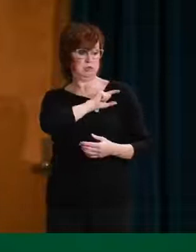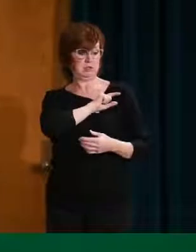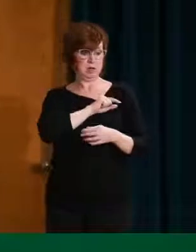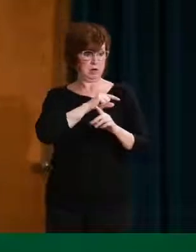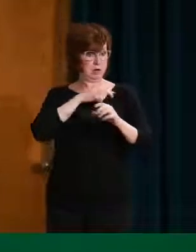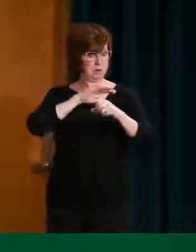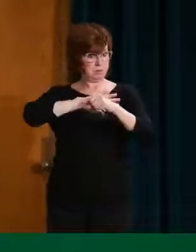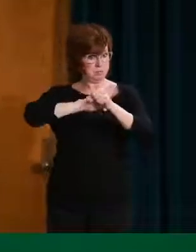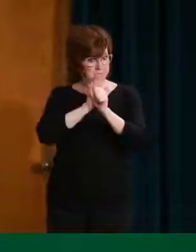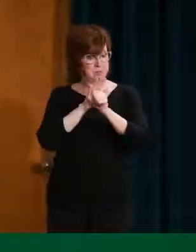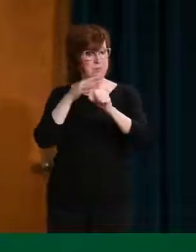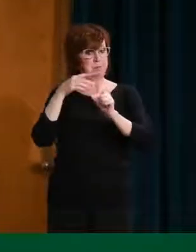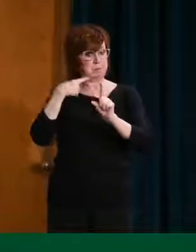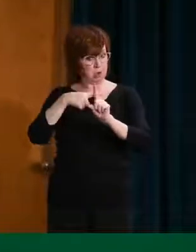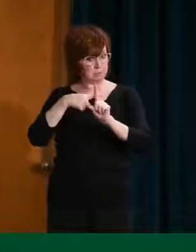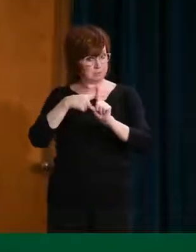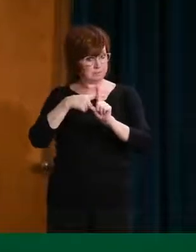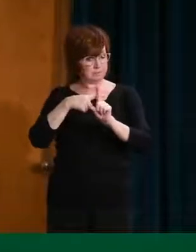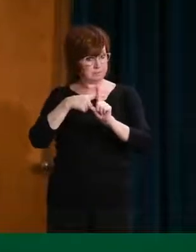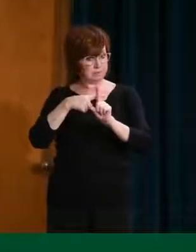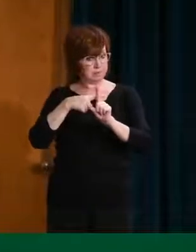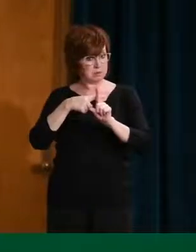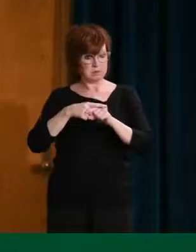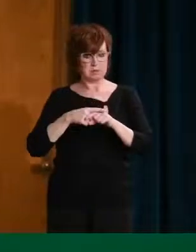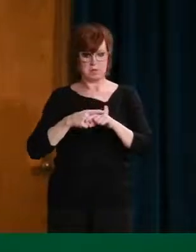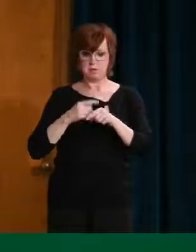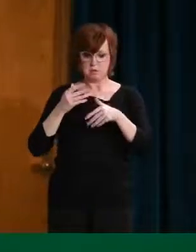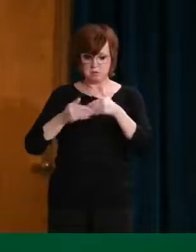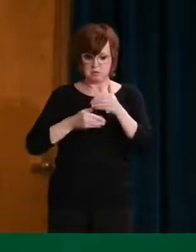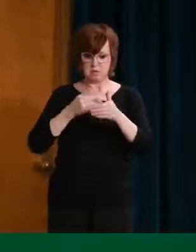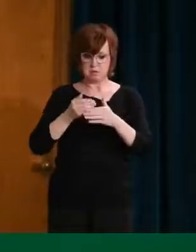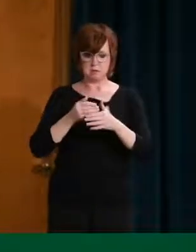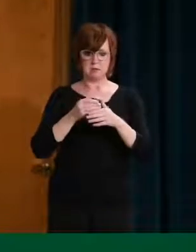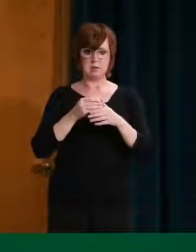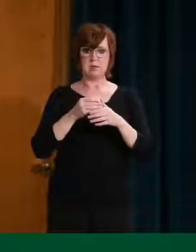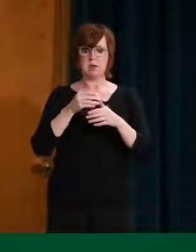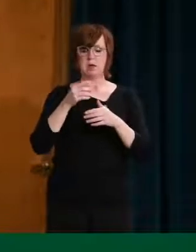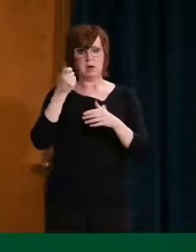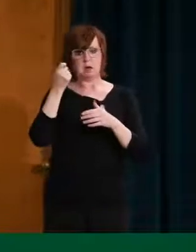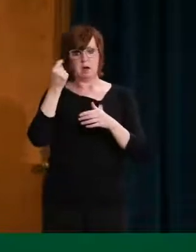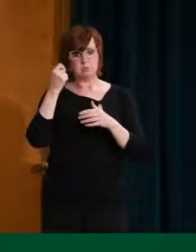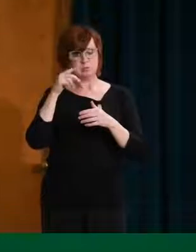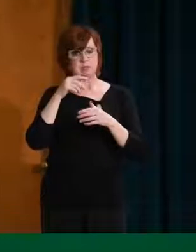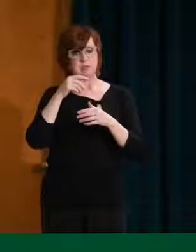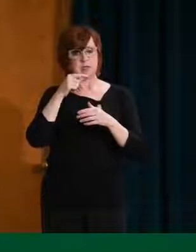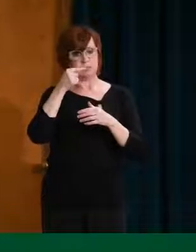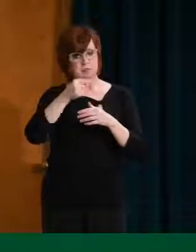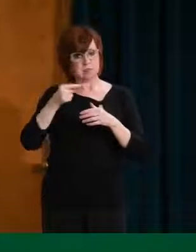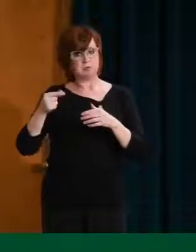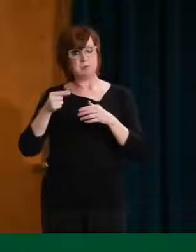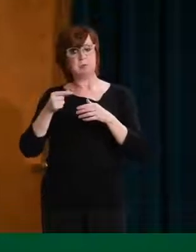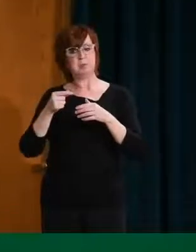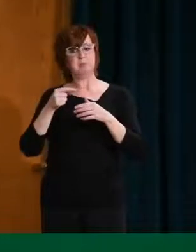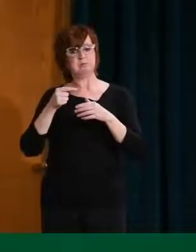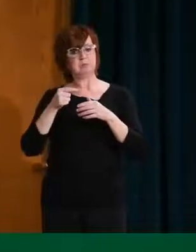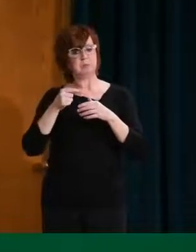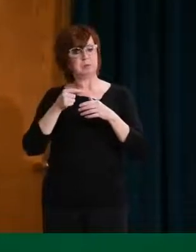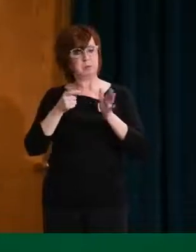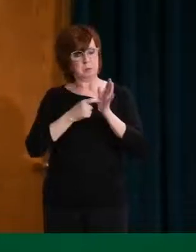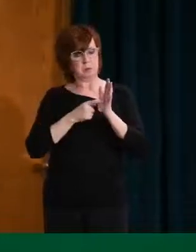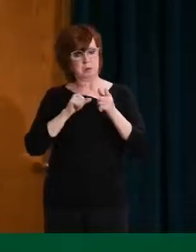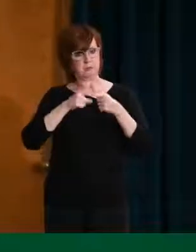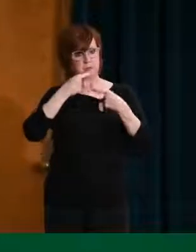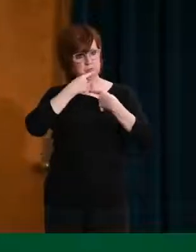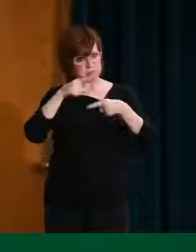and as we move through the days, it would be the expectation of the government that where we can disclose these numbers, such as